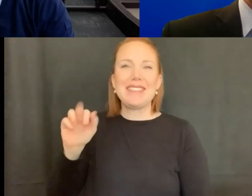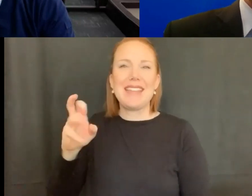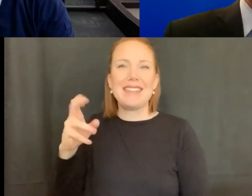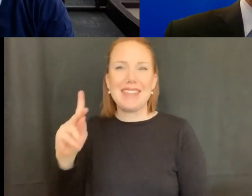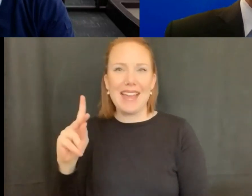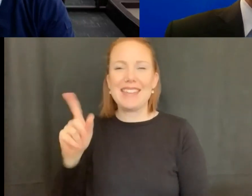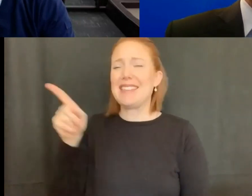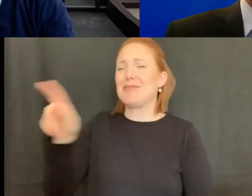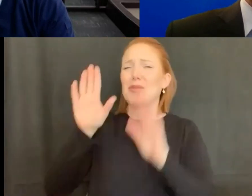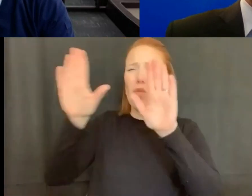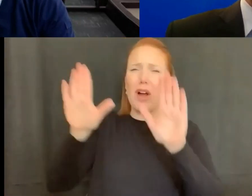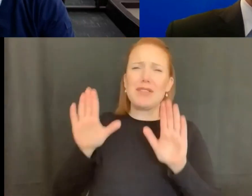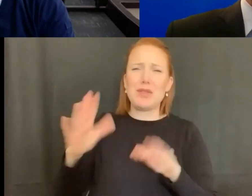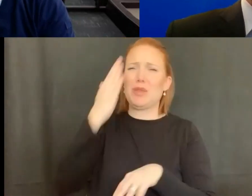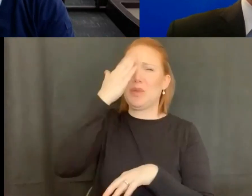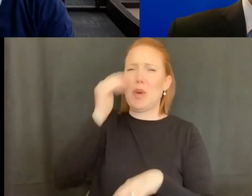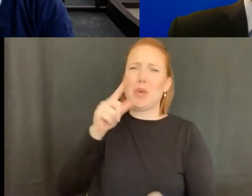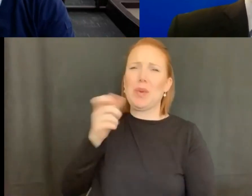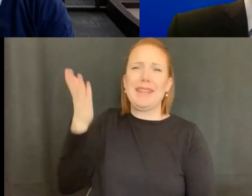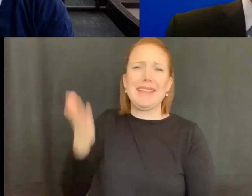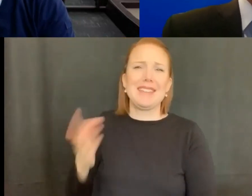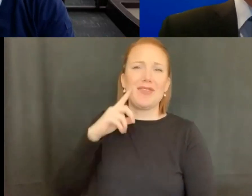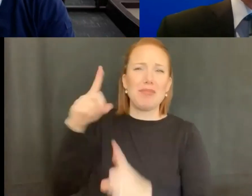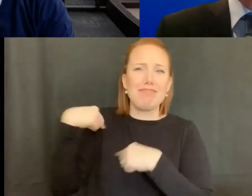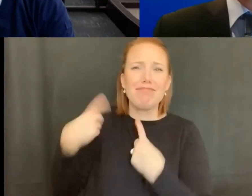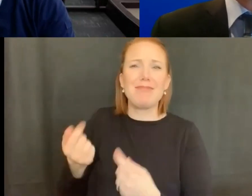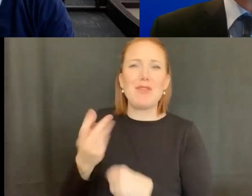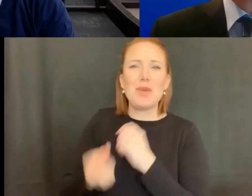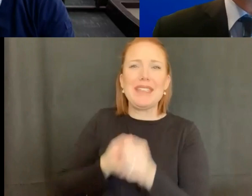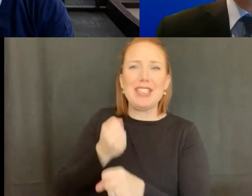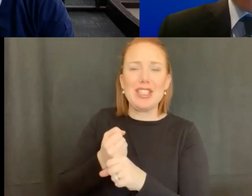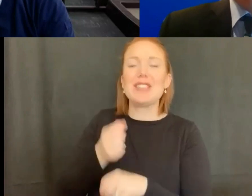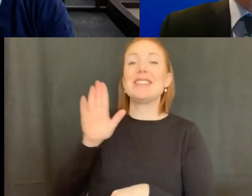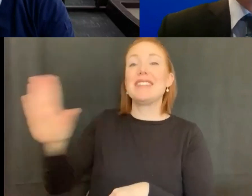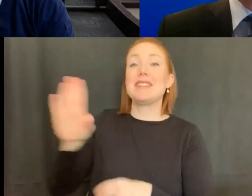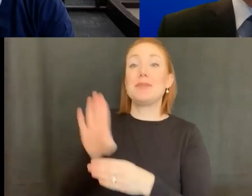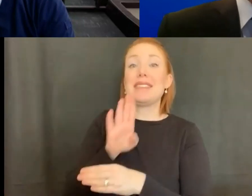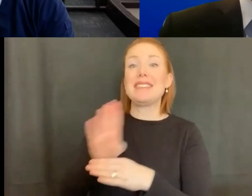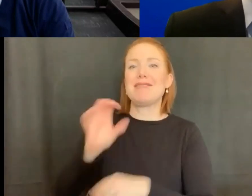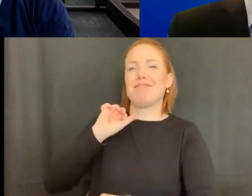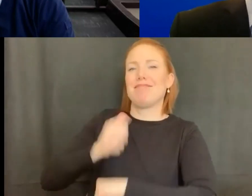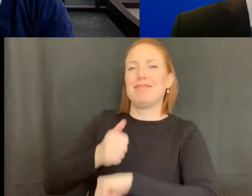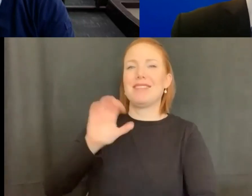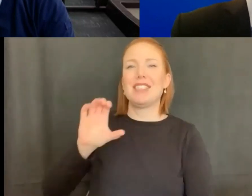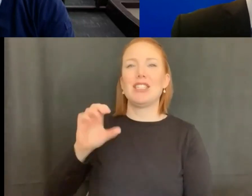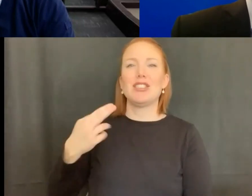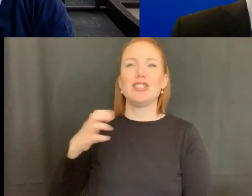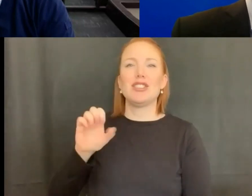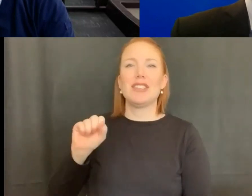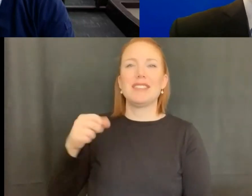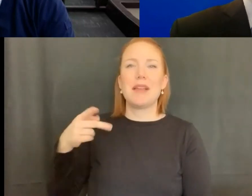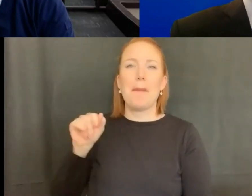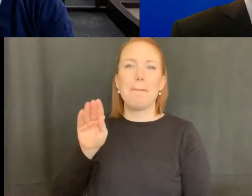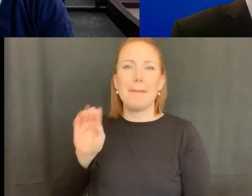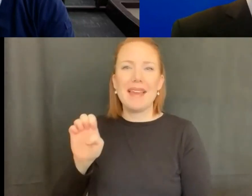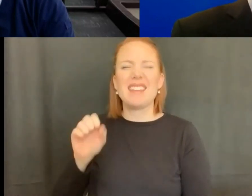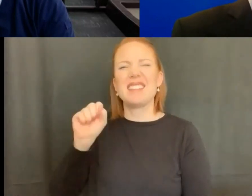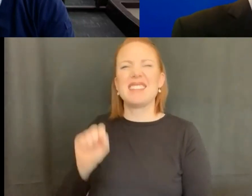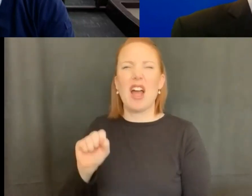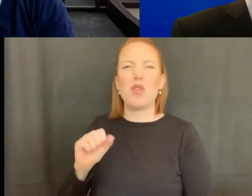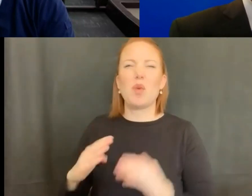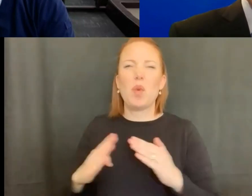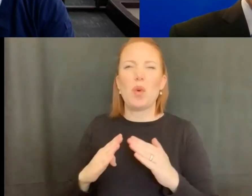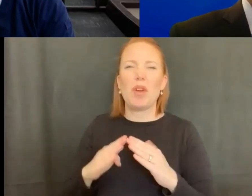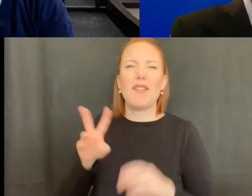to get to know over the last several years. His practice is based in Chesapeake in the southeastern corner of Virginia. And we will hear from